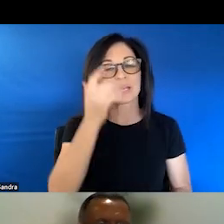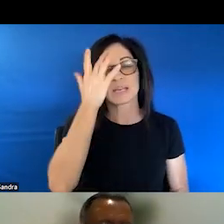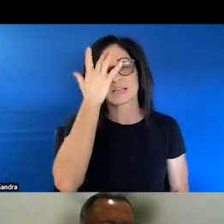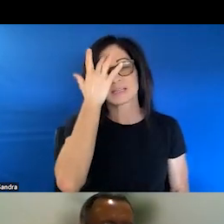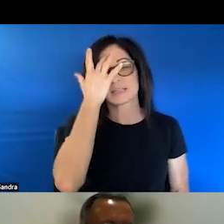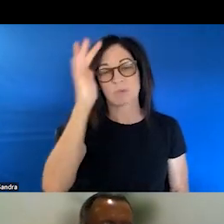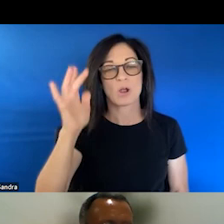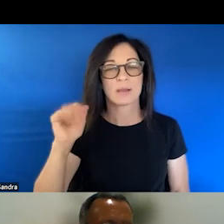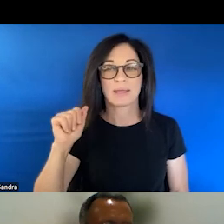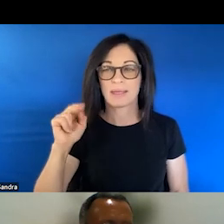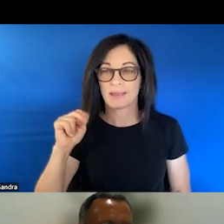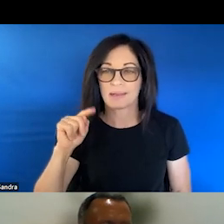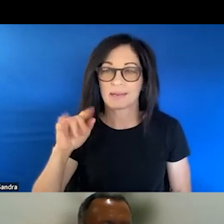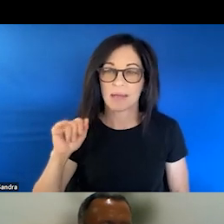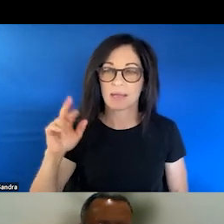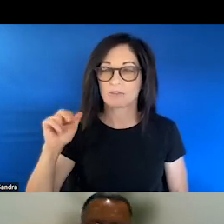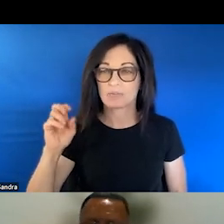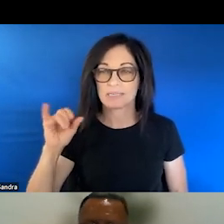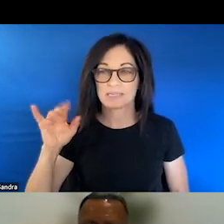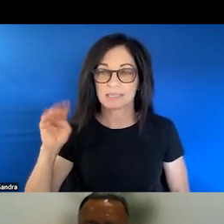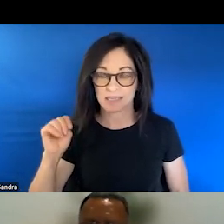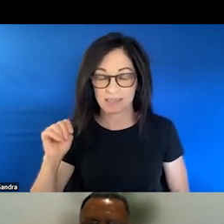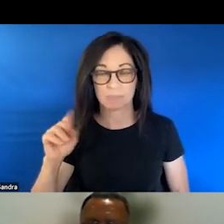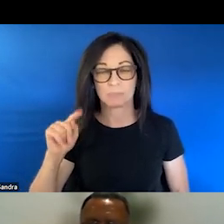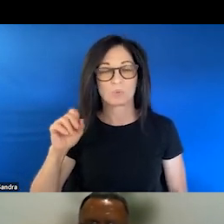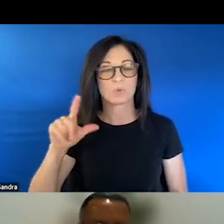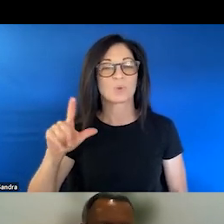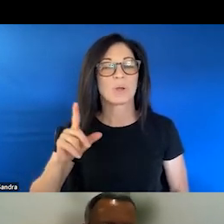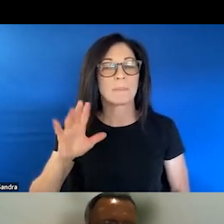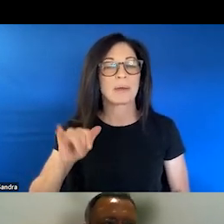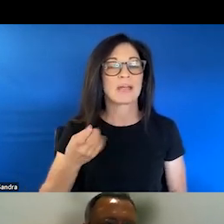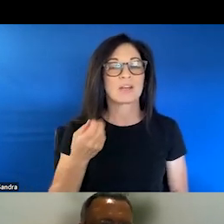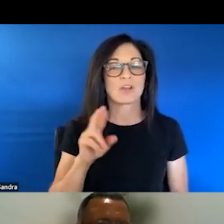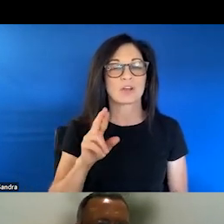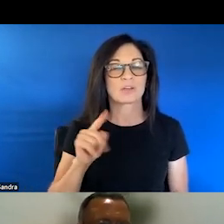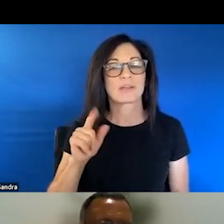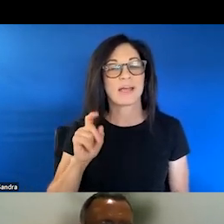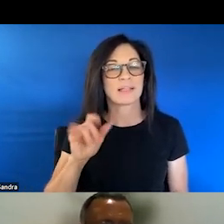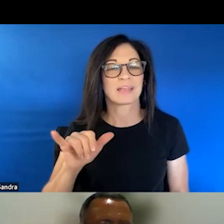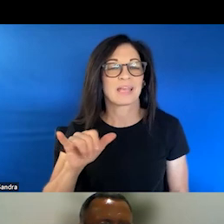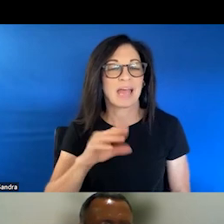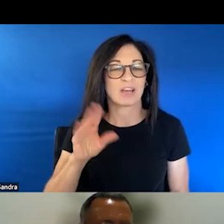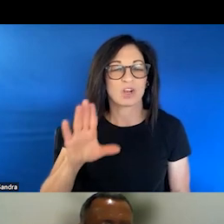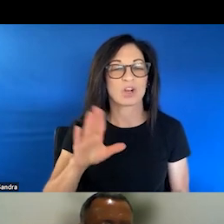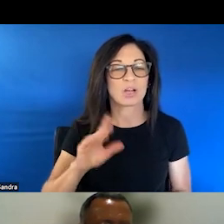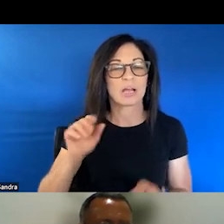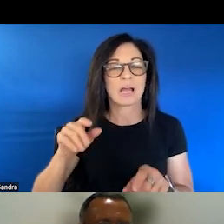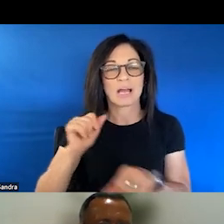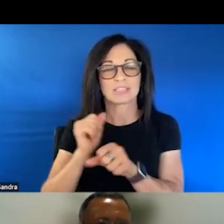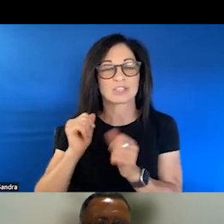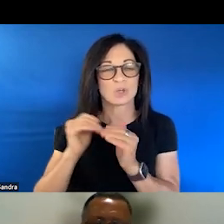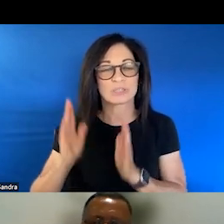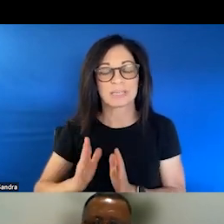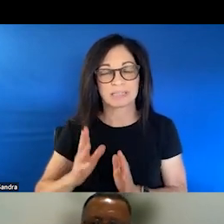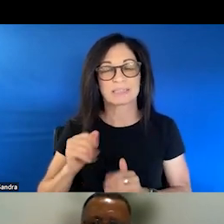tool created by Dr. Rachel Talley and her associates. Be a good time to also connect during those particular times. And